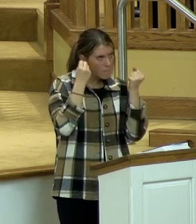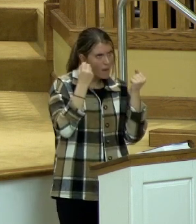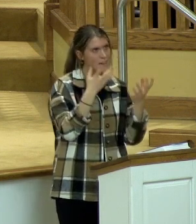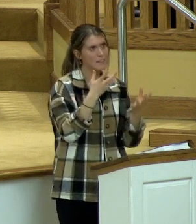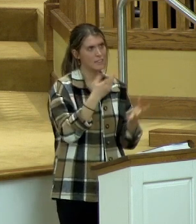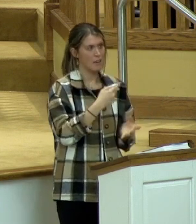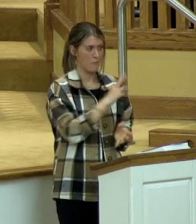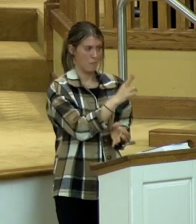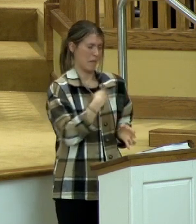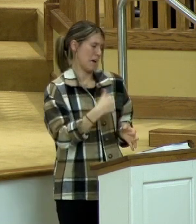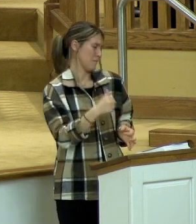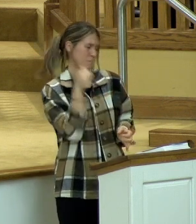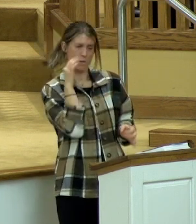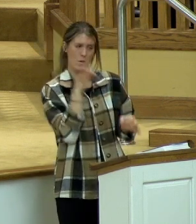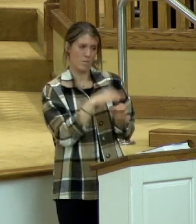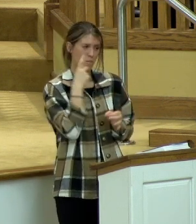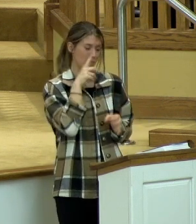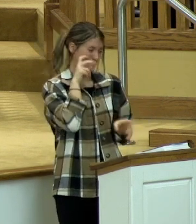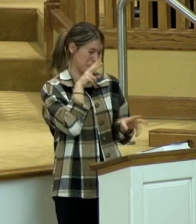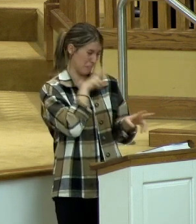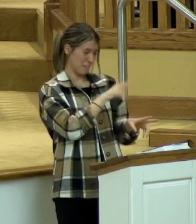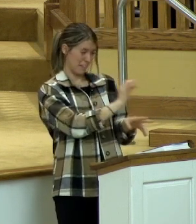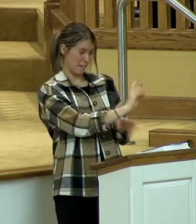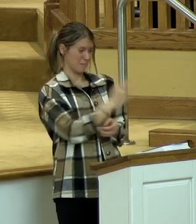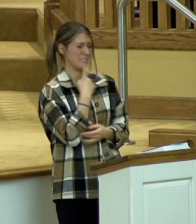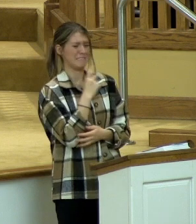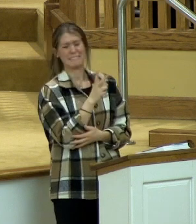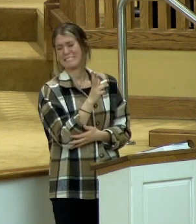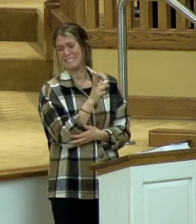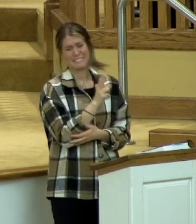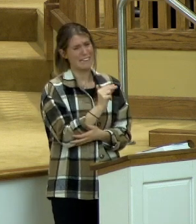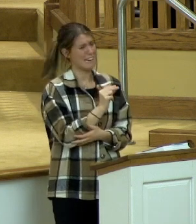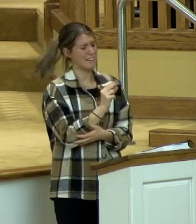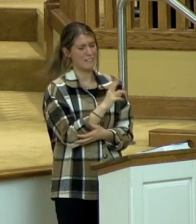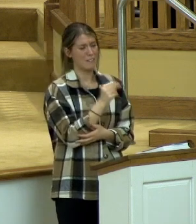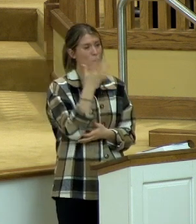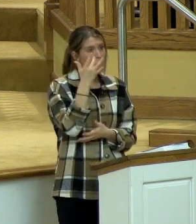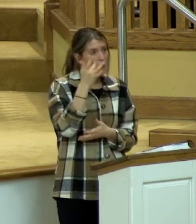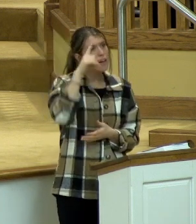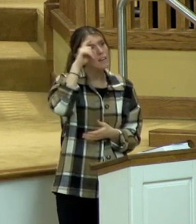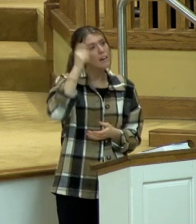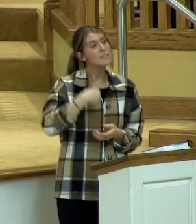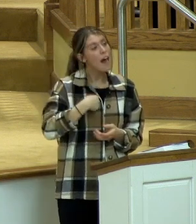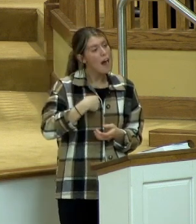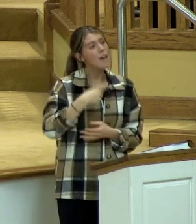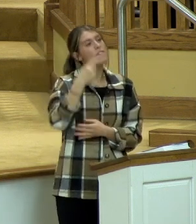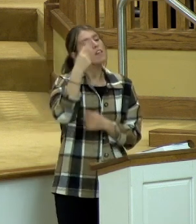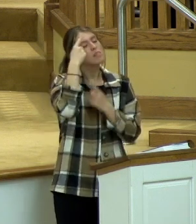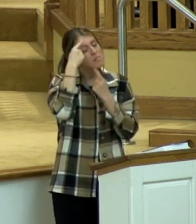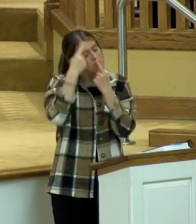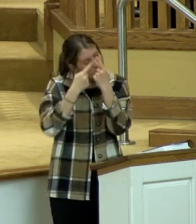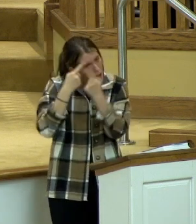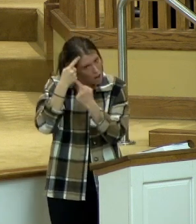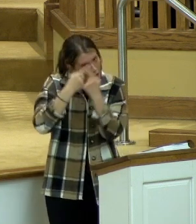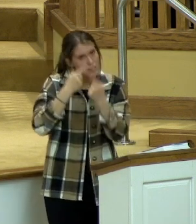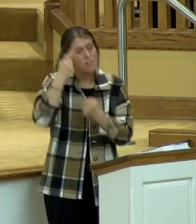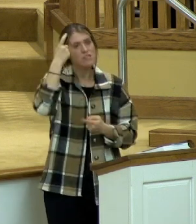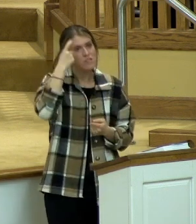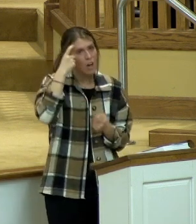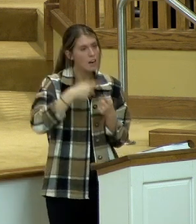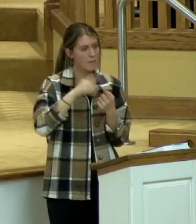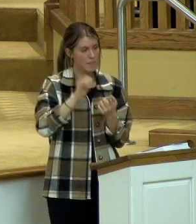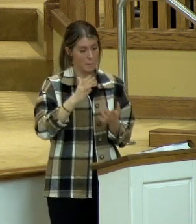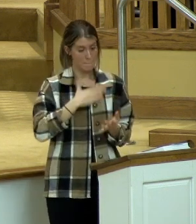going to vote for. Because I look at them and say, no. You know why? Because I have thought about it, right?